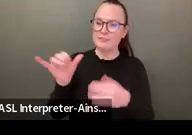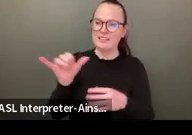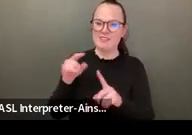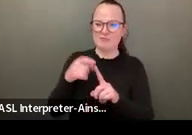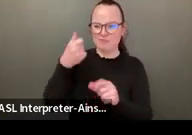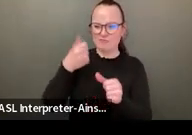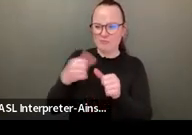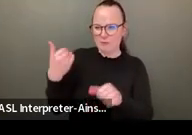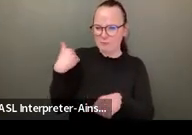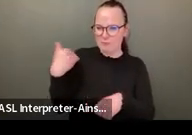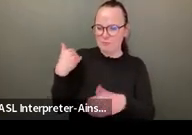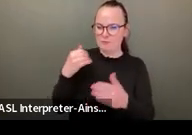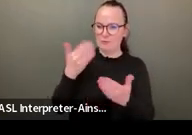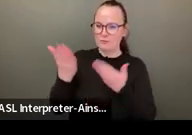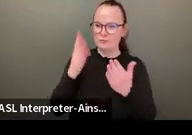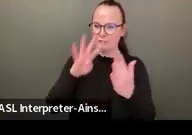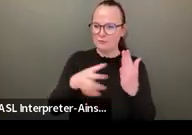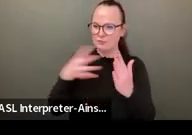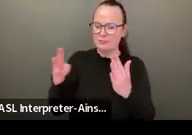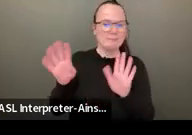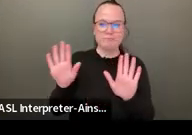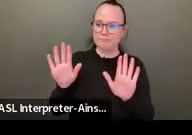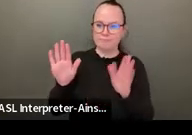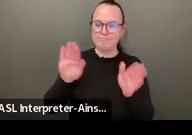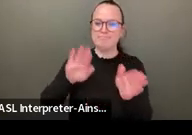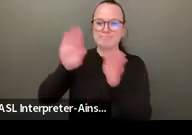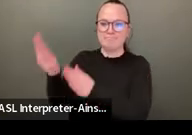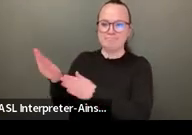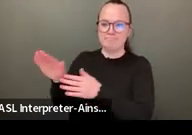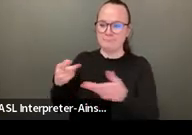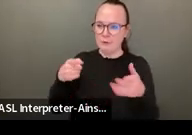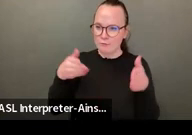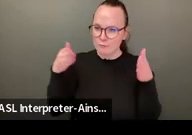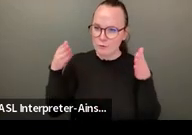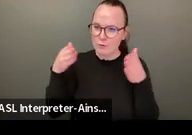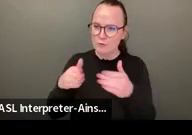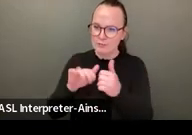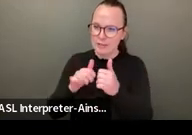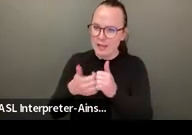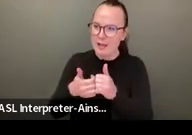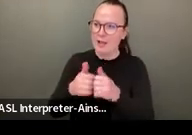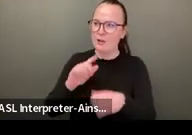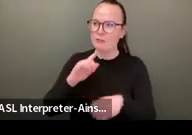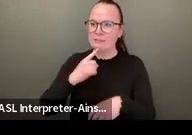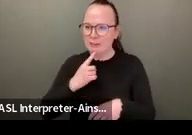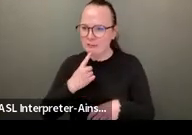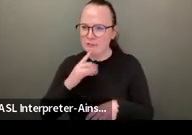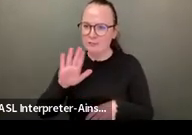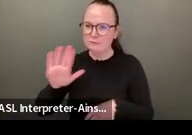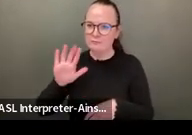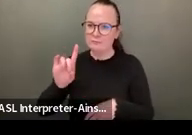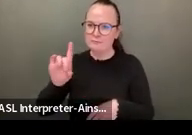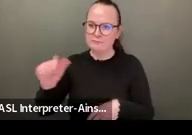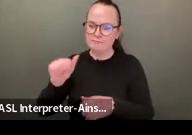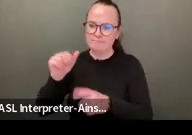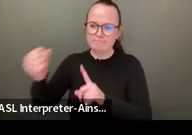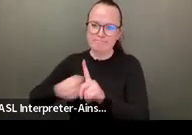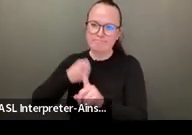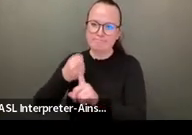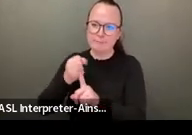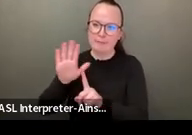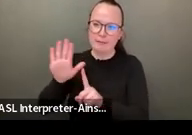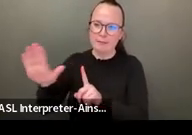or anything like that. You're really just focusing on how that nature or severity of the disability is impacting